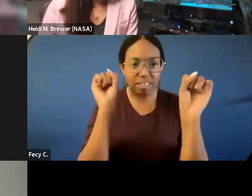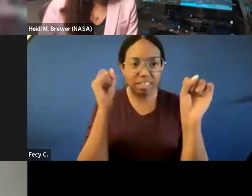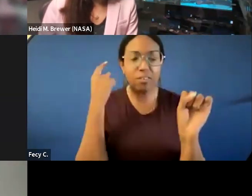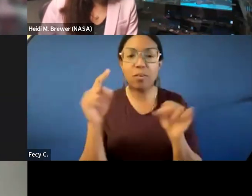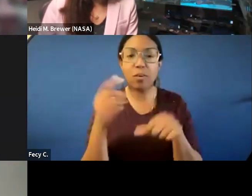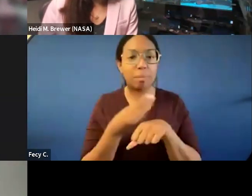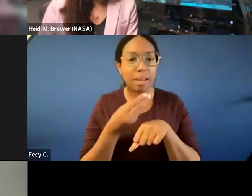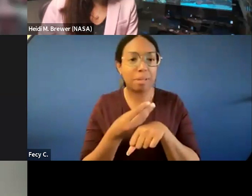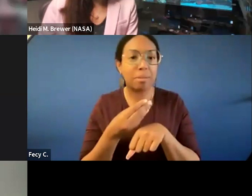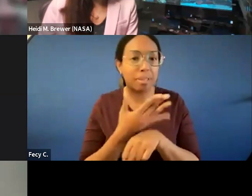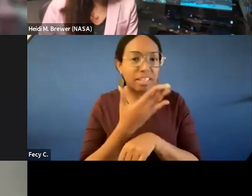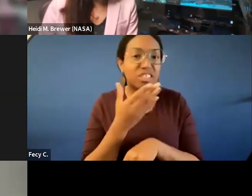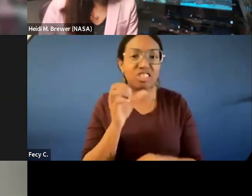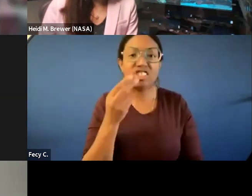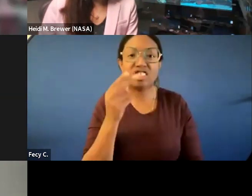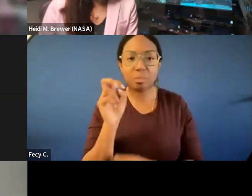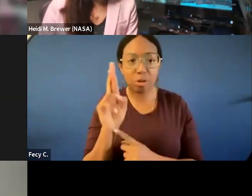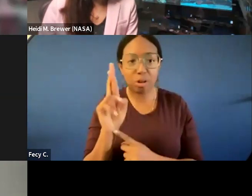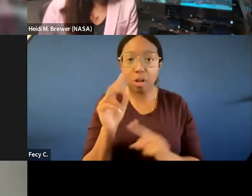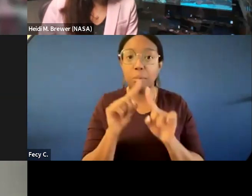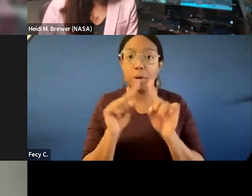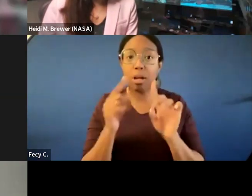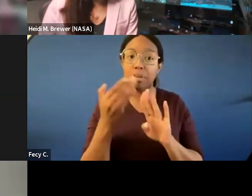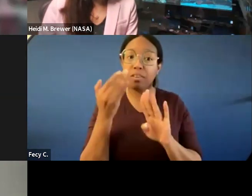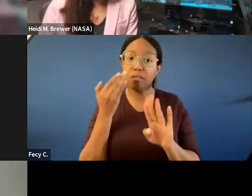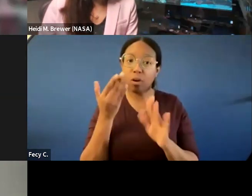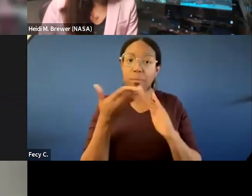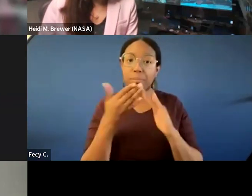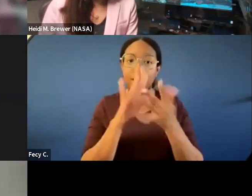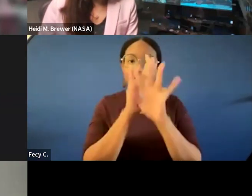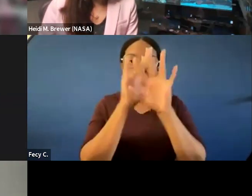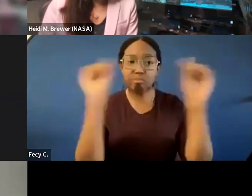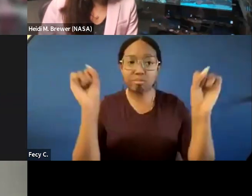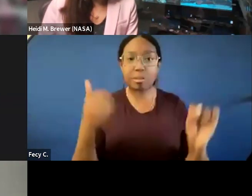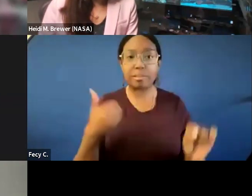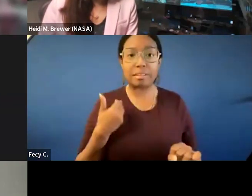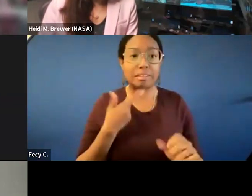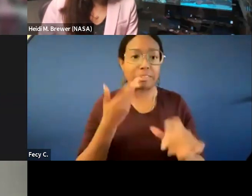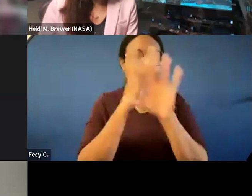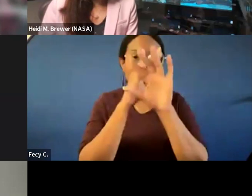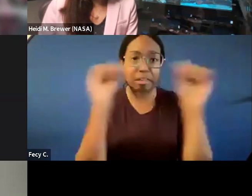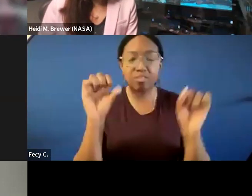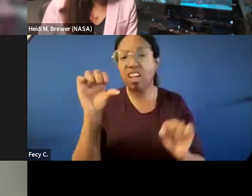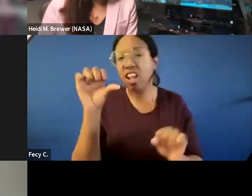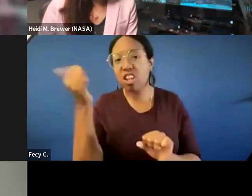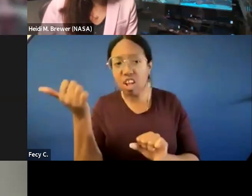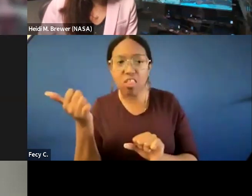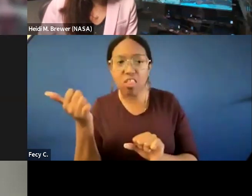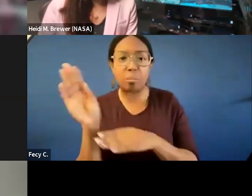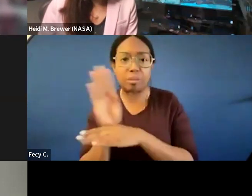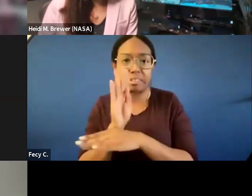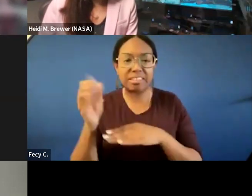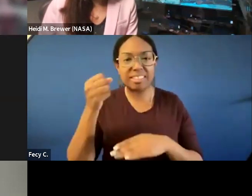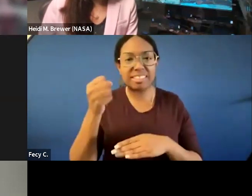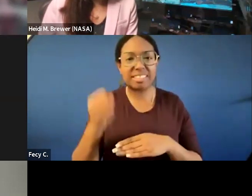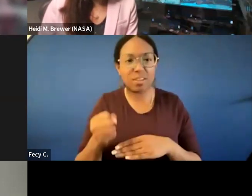of Commerce. But before being the youngest president and CEO for the Miami Beach Chamber of Commerce, I was the youngest president and CEO for another chamber in the south part of the county